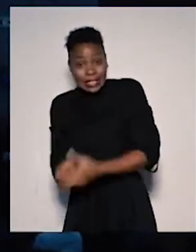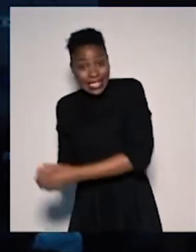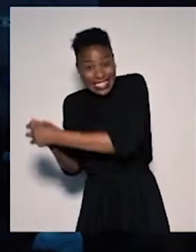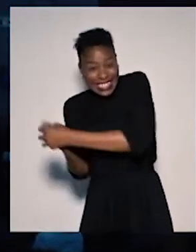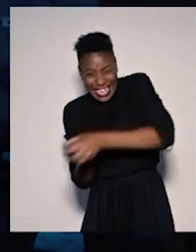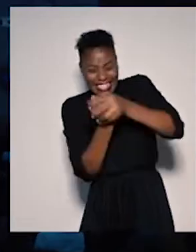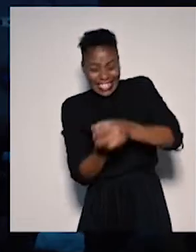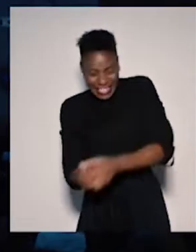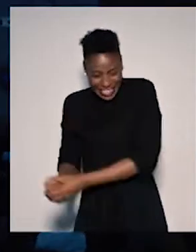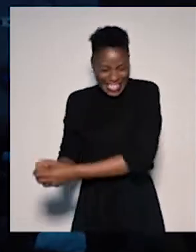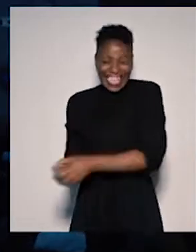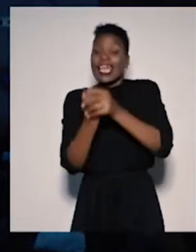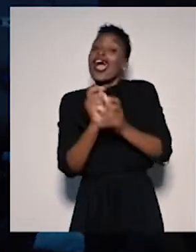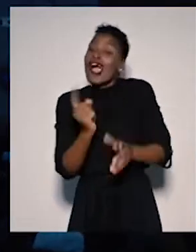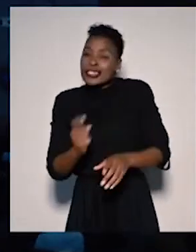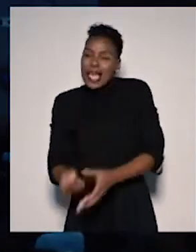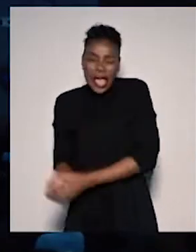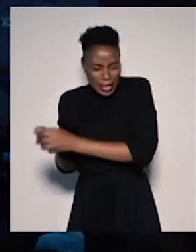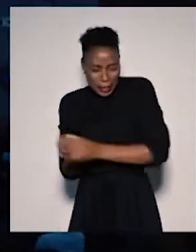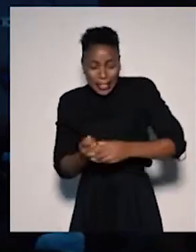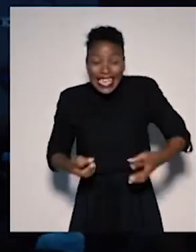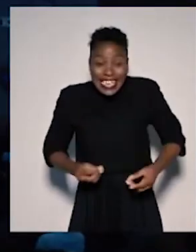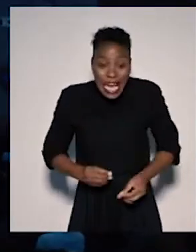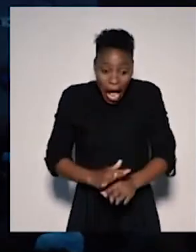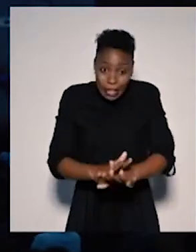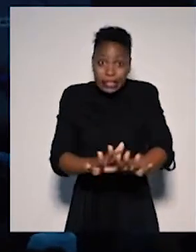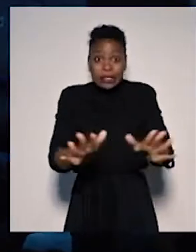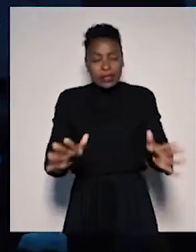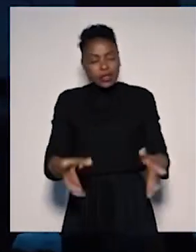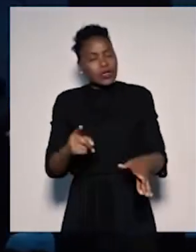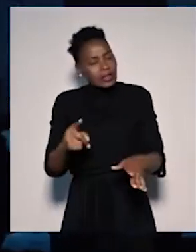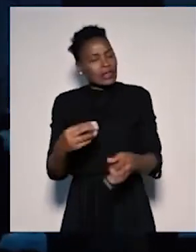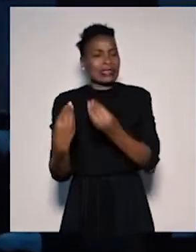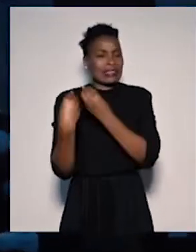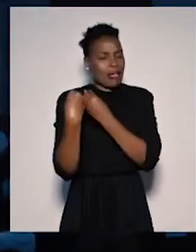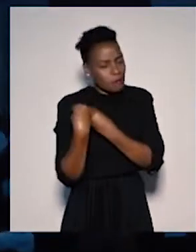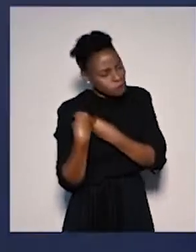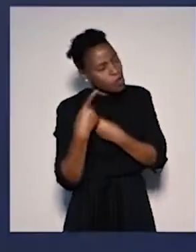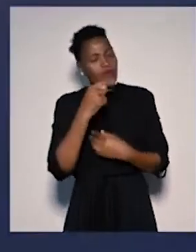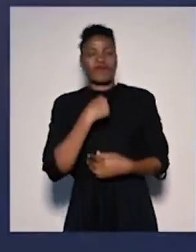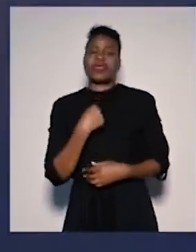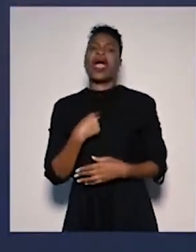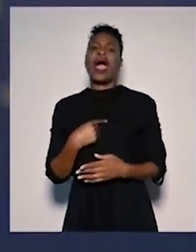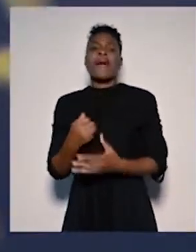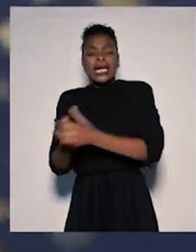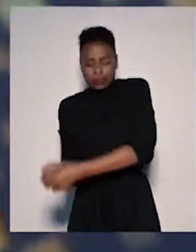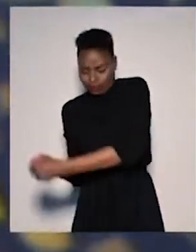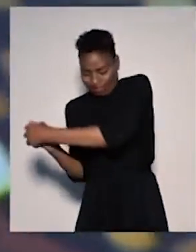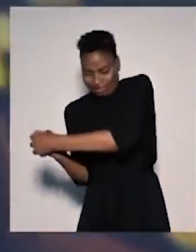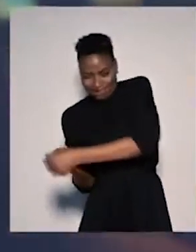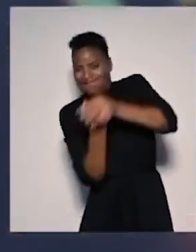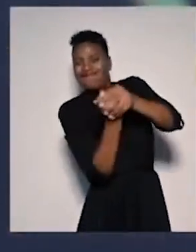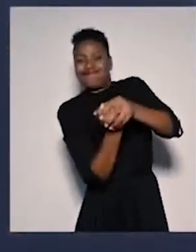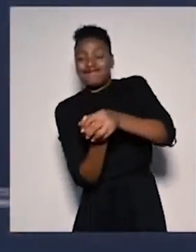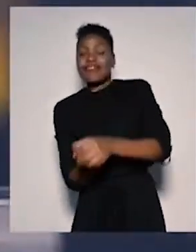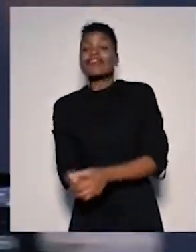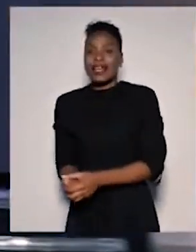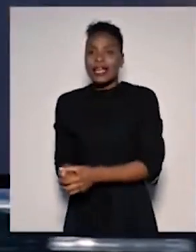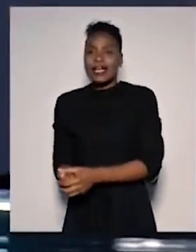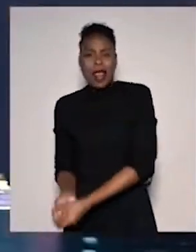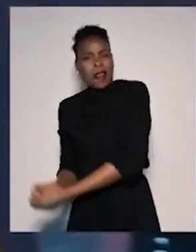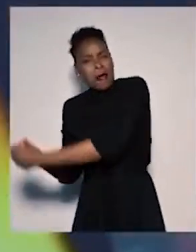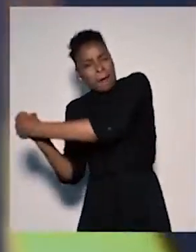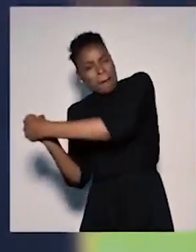ball, is hitting the ground. So this is a safe space, you know. But you see, when you hit it in the sweet spot, you drive it